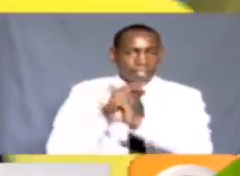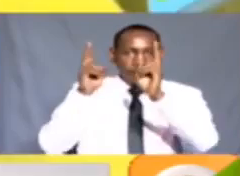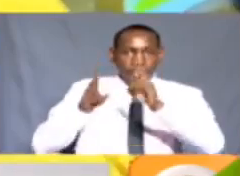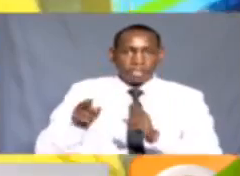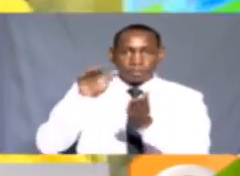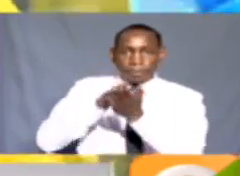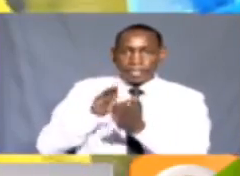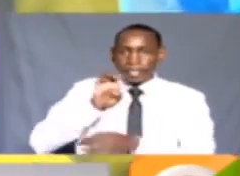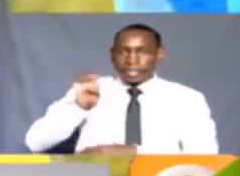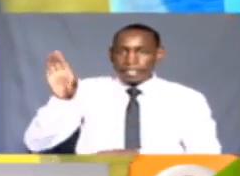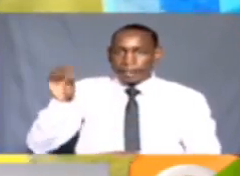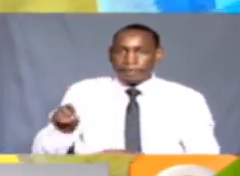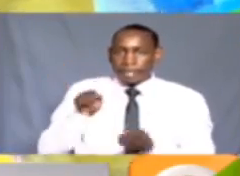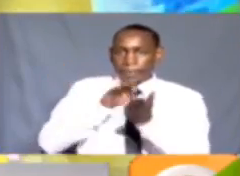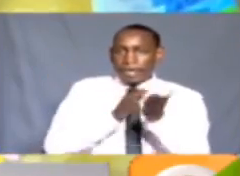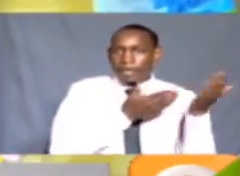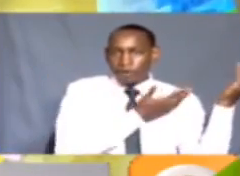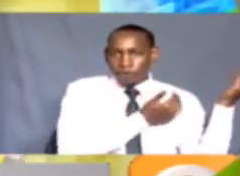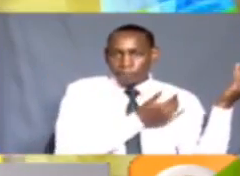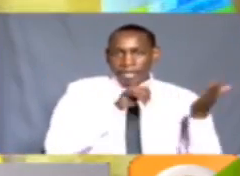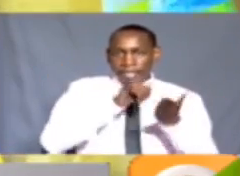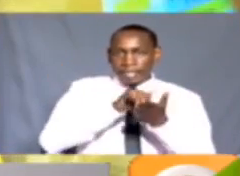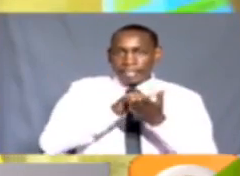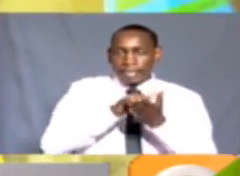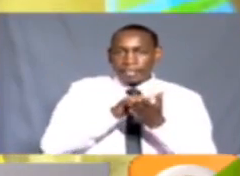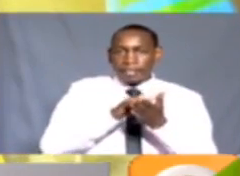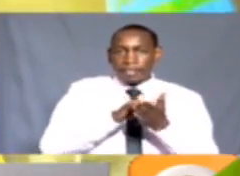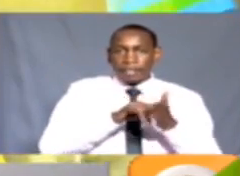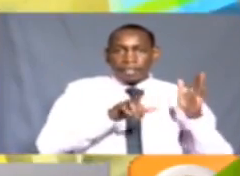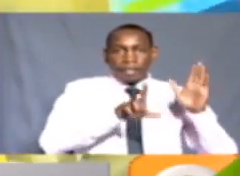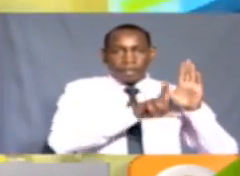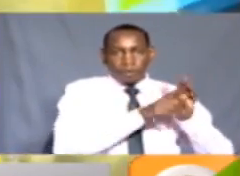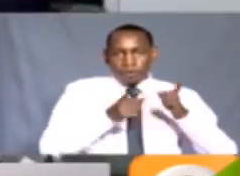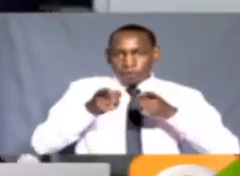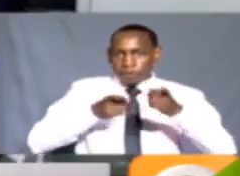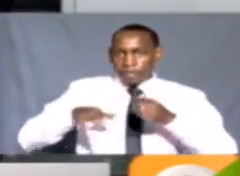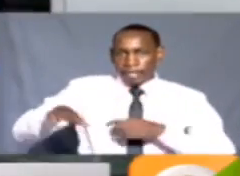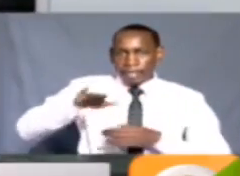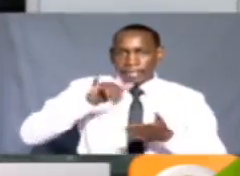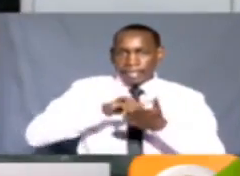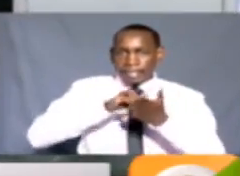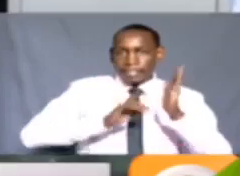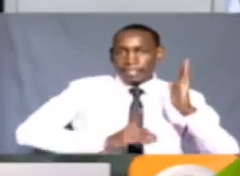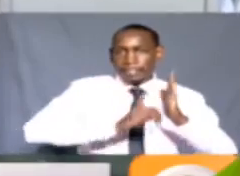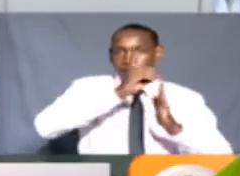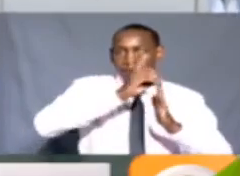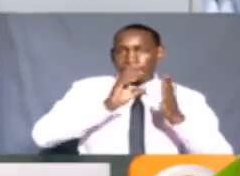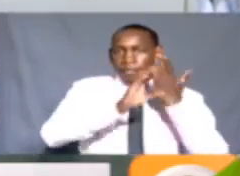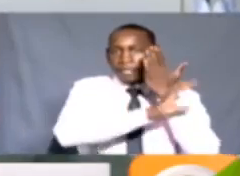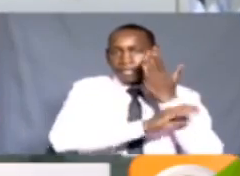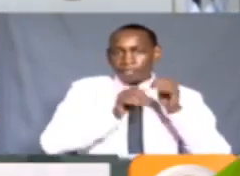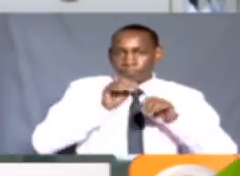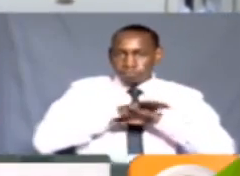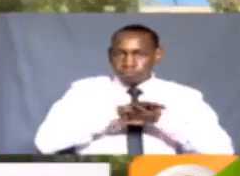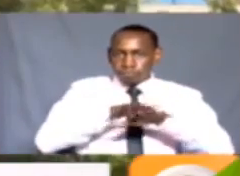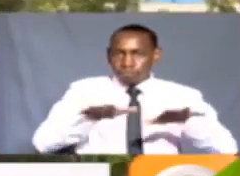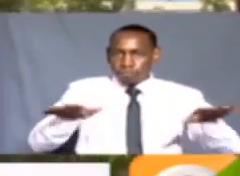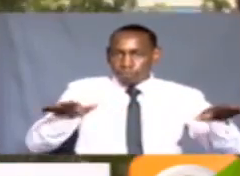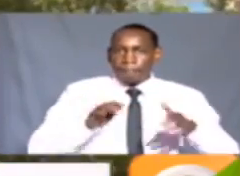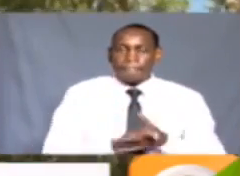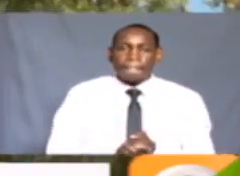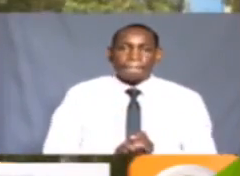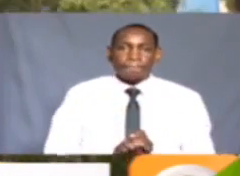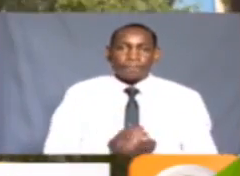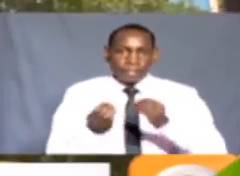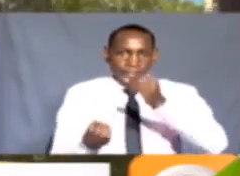the East Africa Bank is also banking on the enabling legal and regulatory environment being developed in the country to spread its wings. With